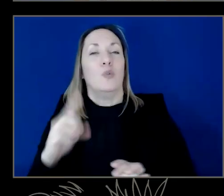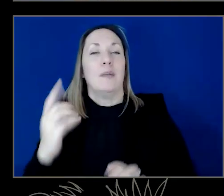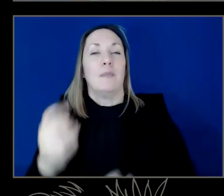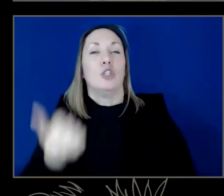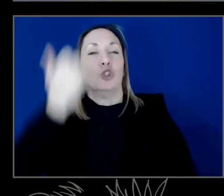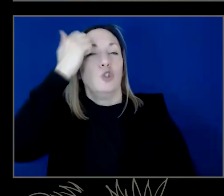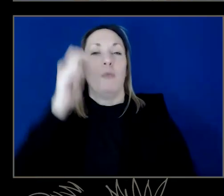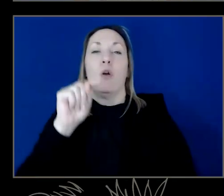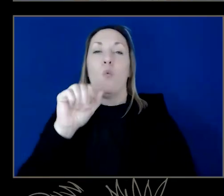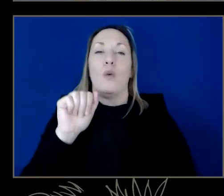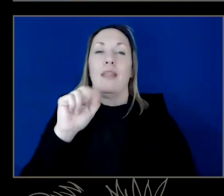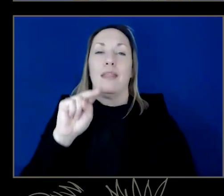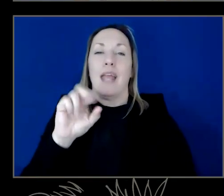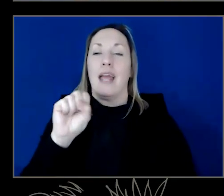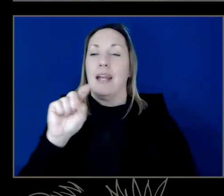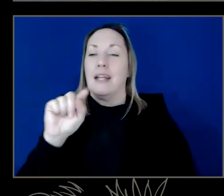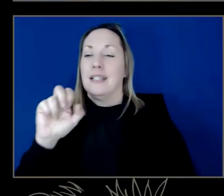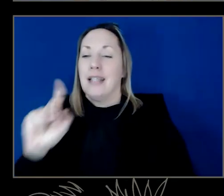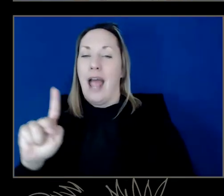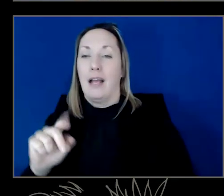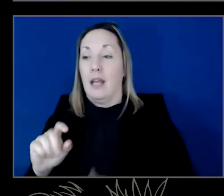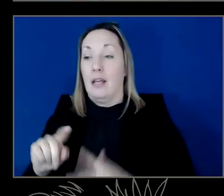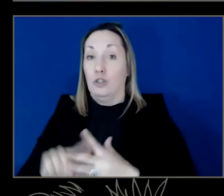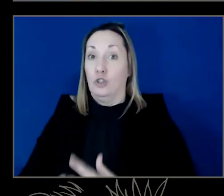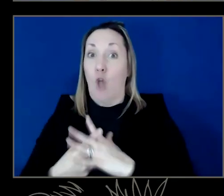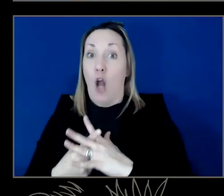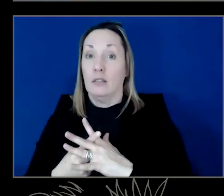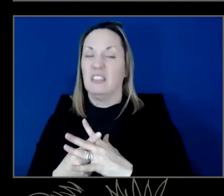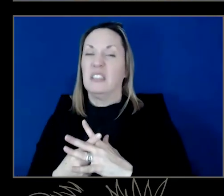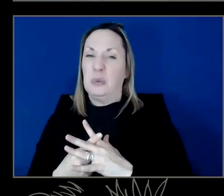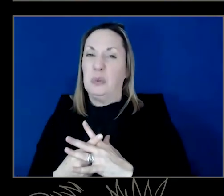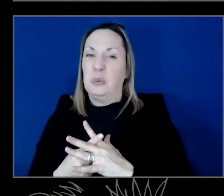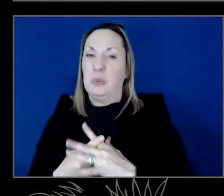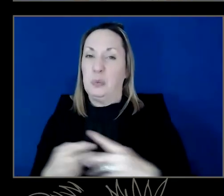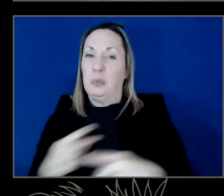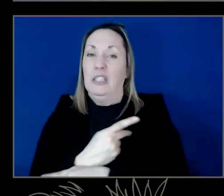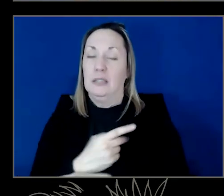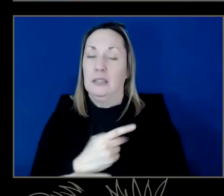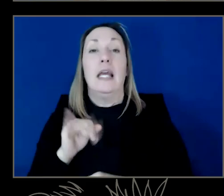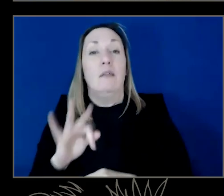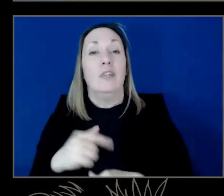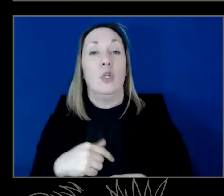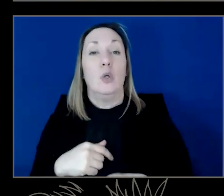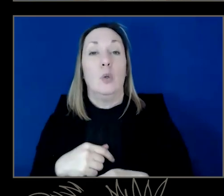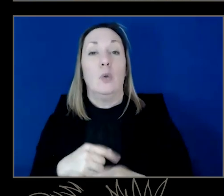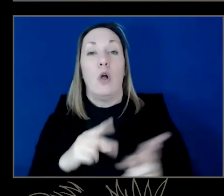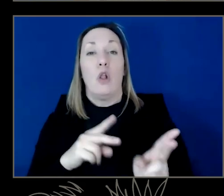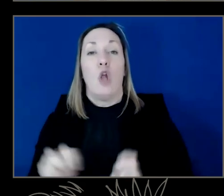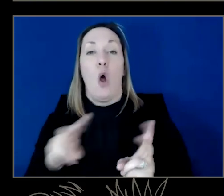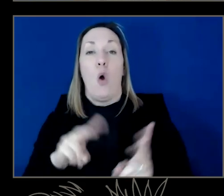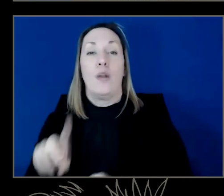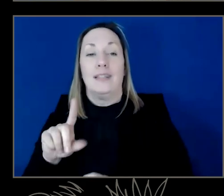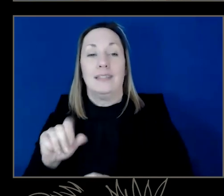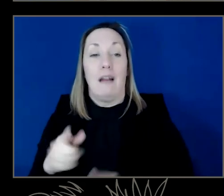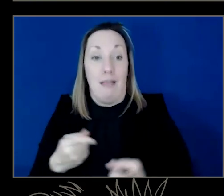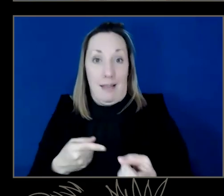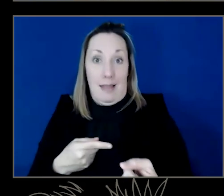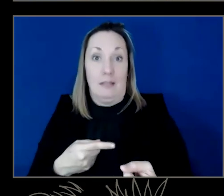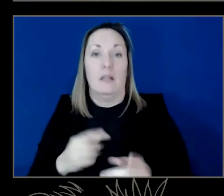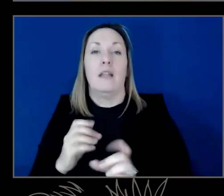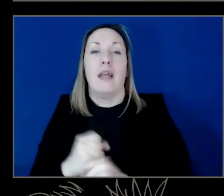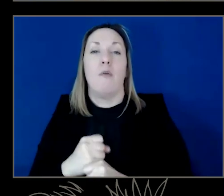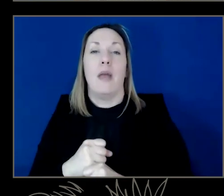with TanStack Start, you will pay a bigger price. If you sequentially load data in your loader like this, that will